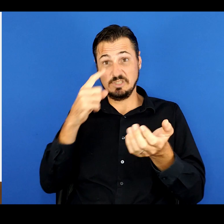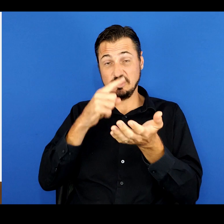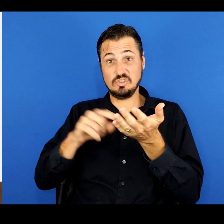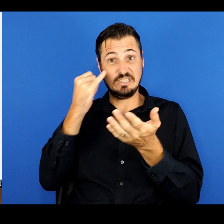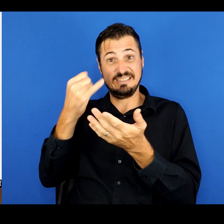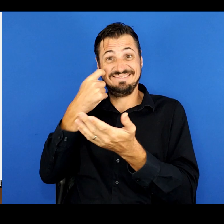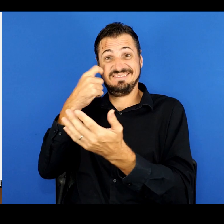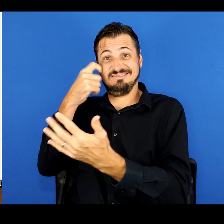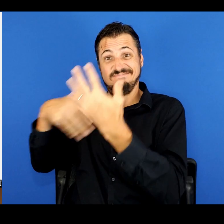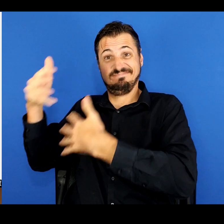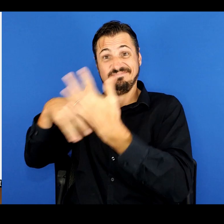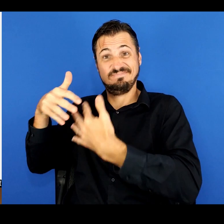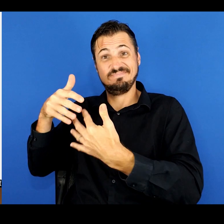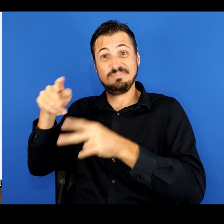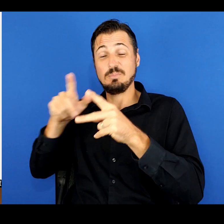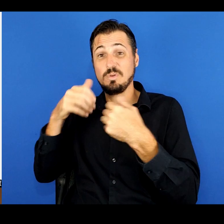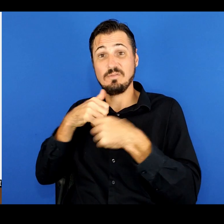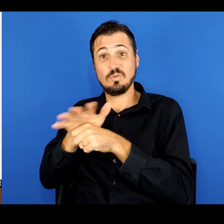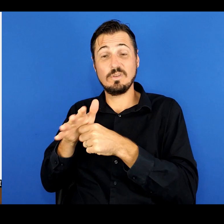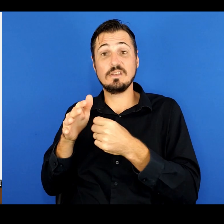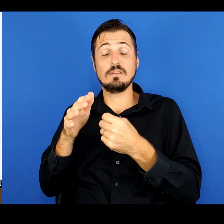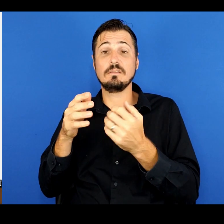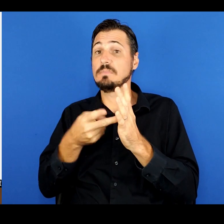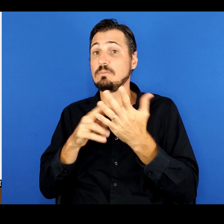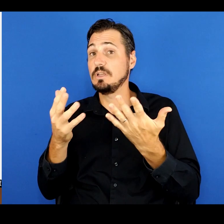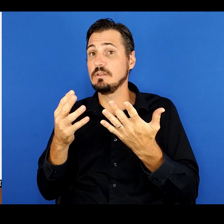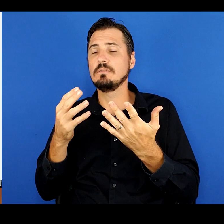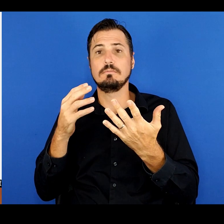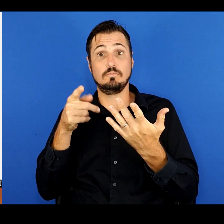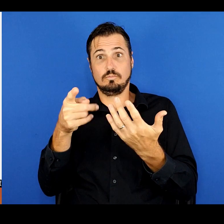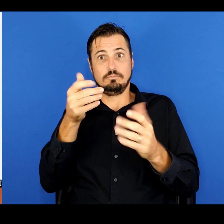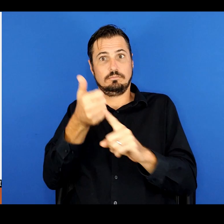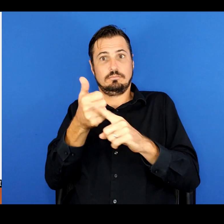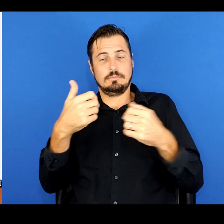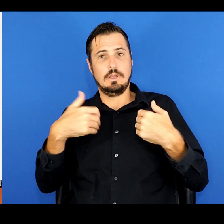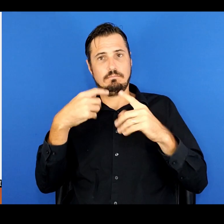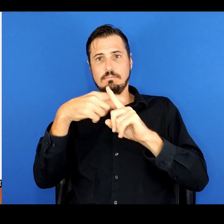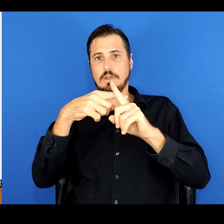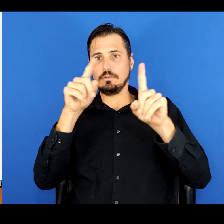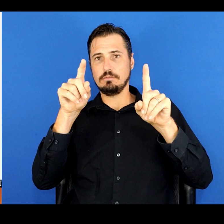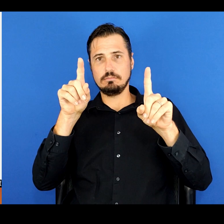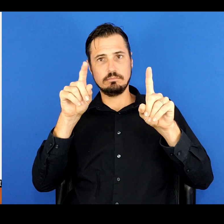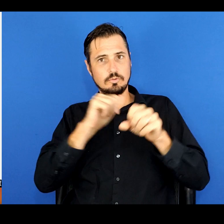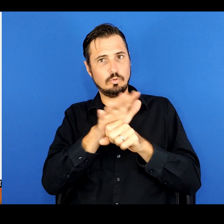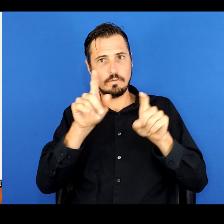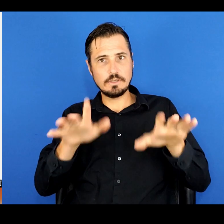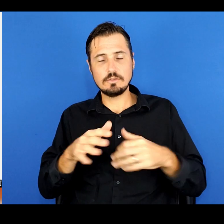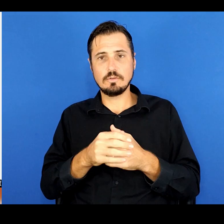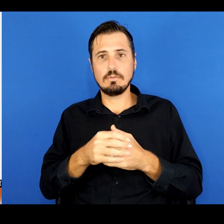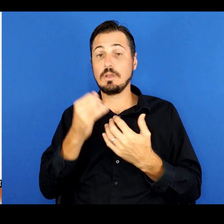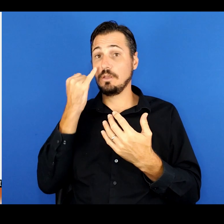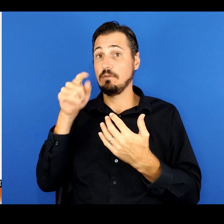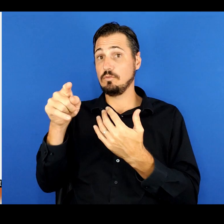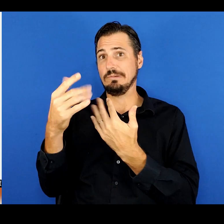COVID-19 exposure as well. This includes having recently tested positive for COVID-19, or if you are awaiting a